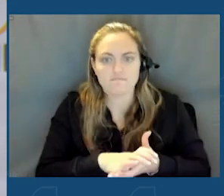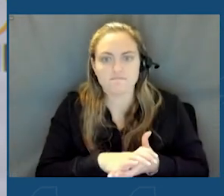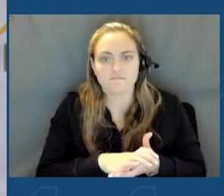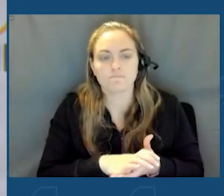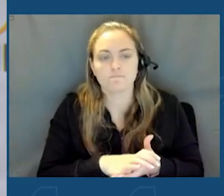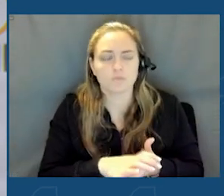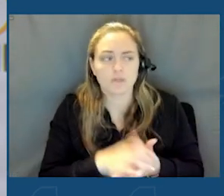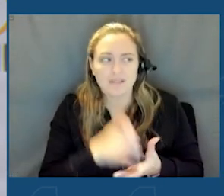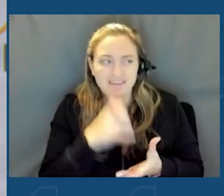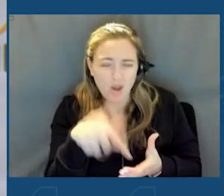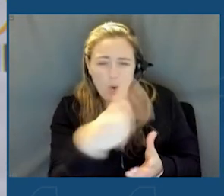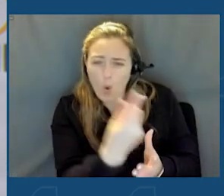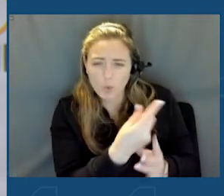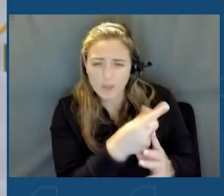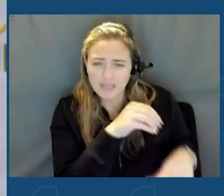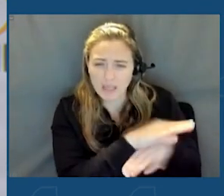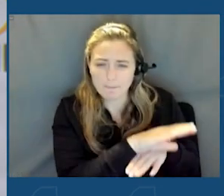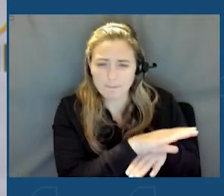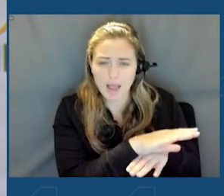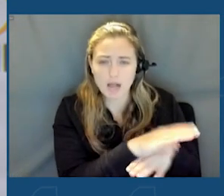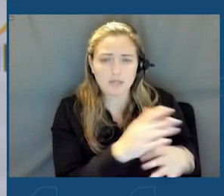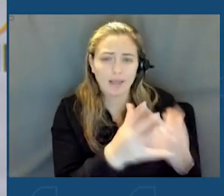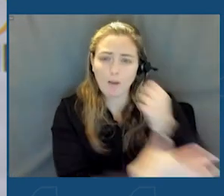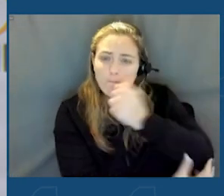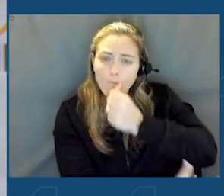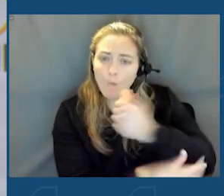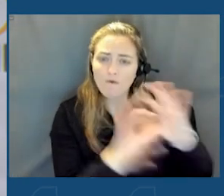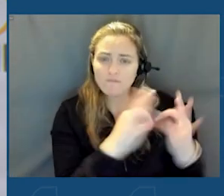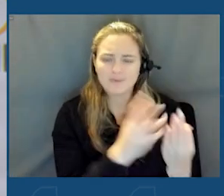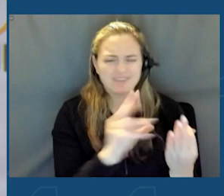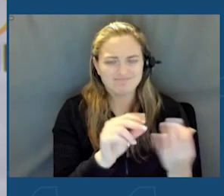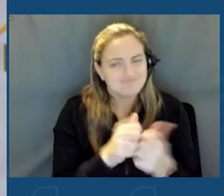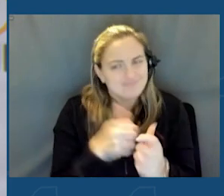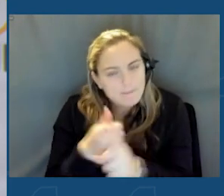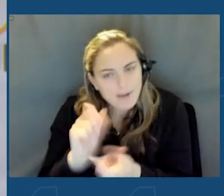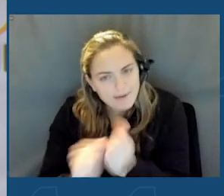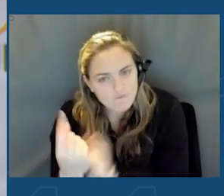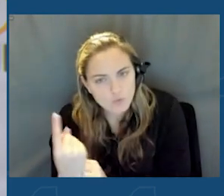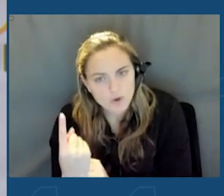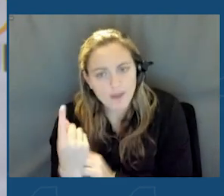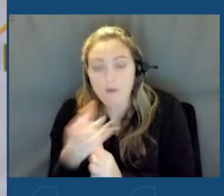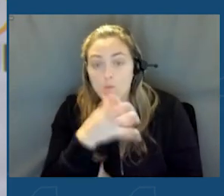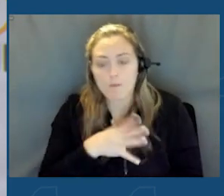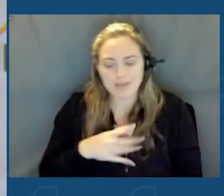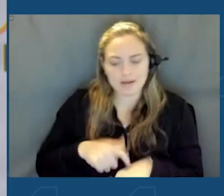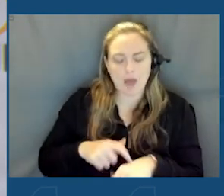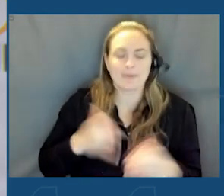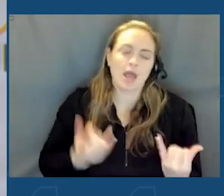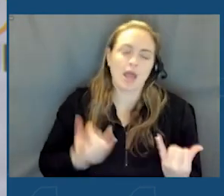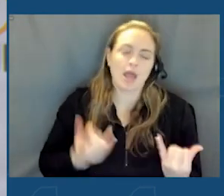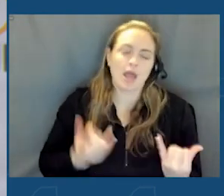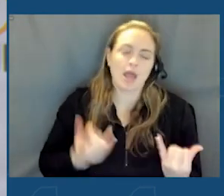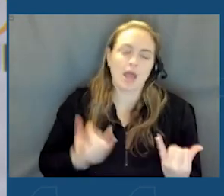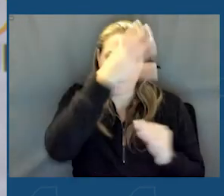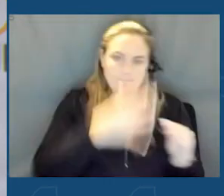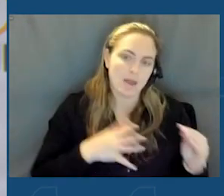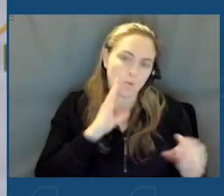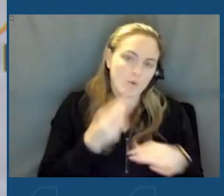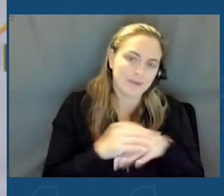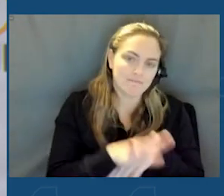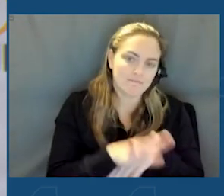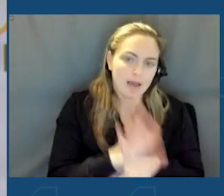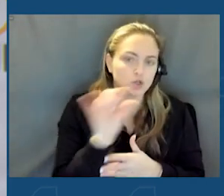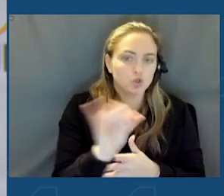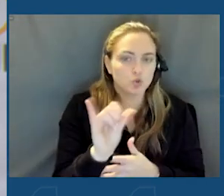poorer populations, it was affecting everyone. And women at the time, and now we know there's more men affected, but women at the time had